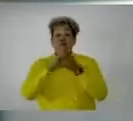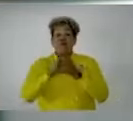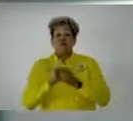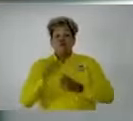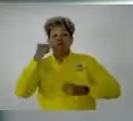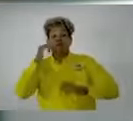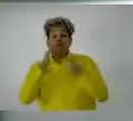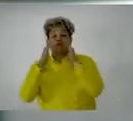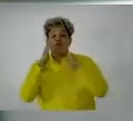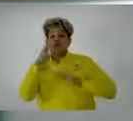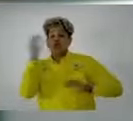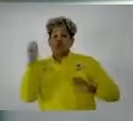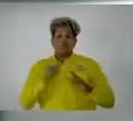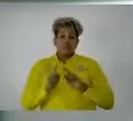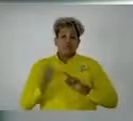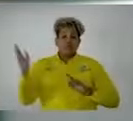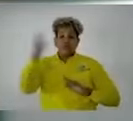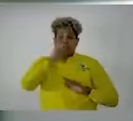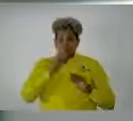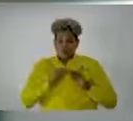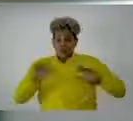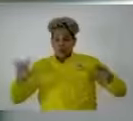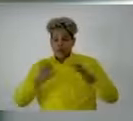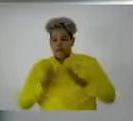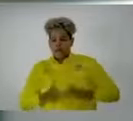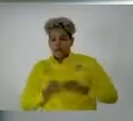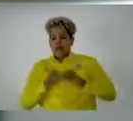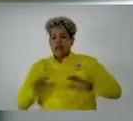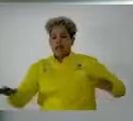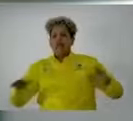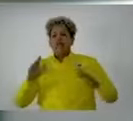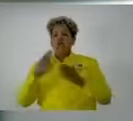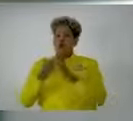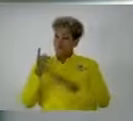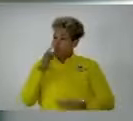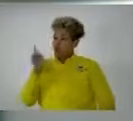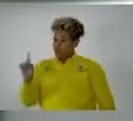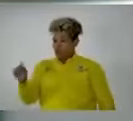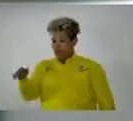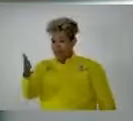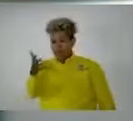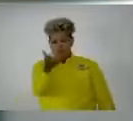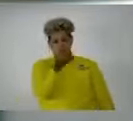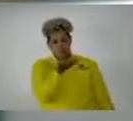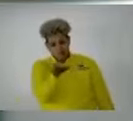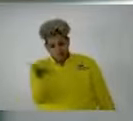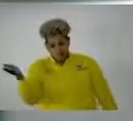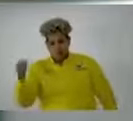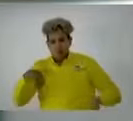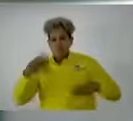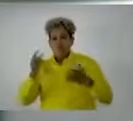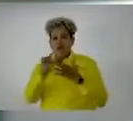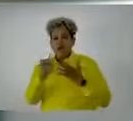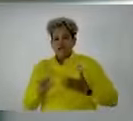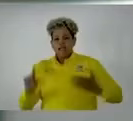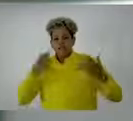telecoms companies to deploy broadband networks in underserved areas, providing incentives to